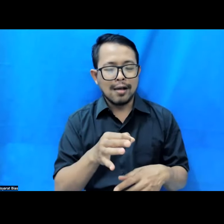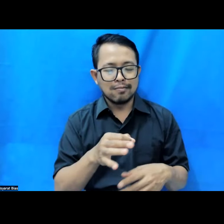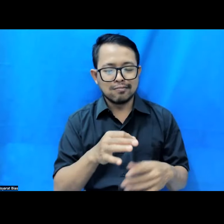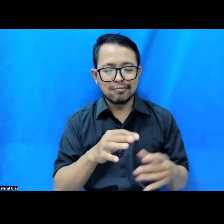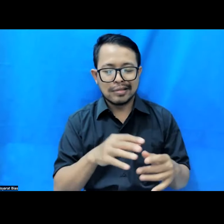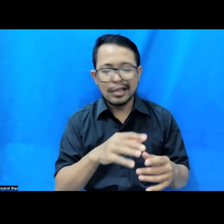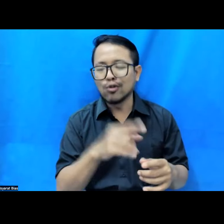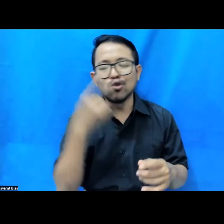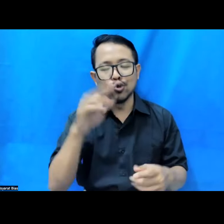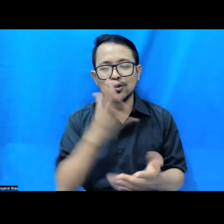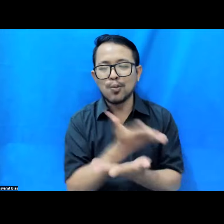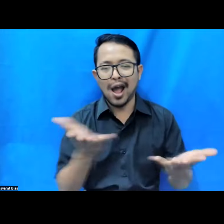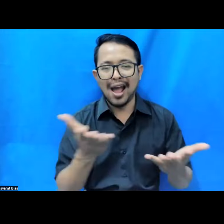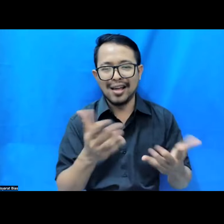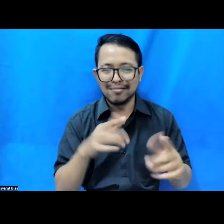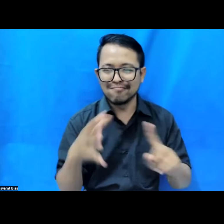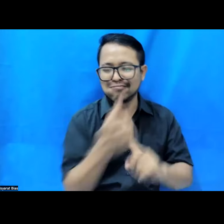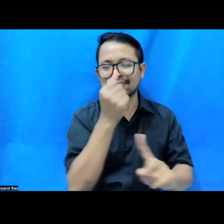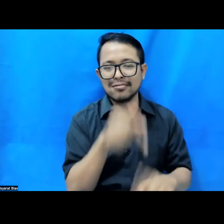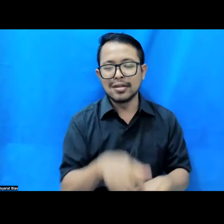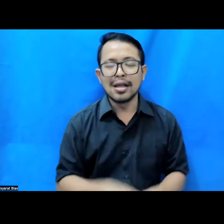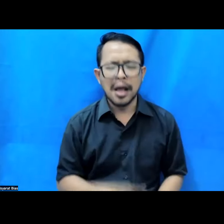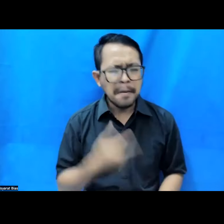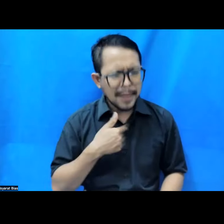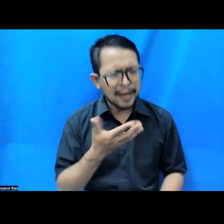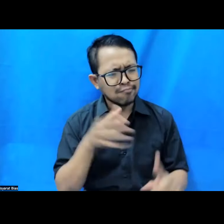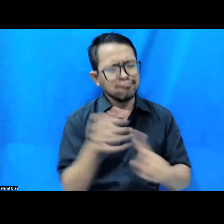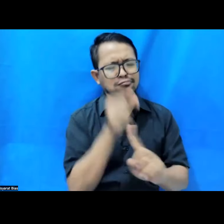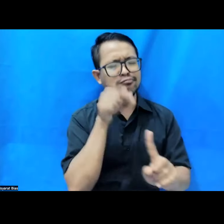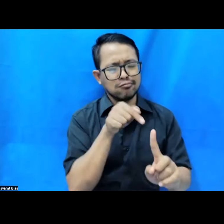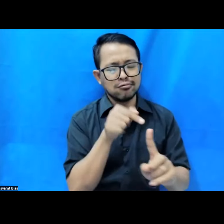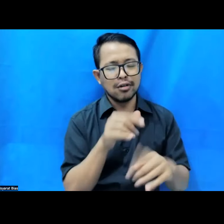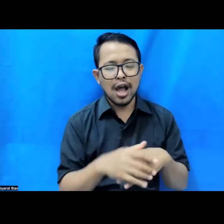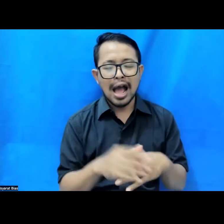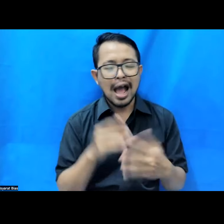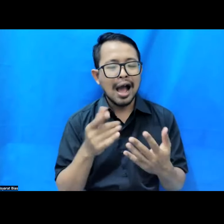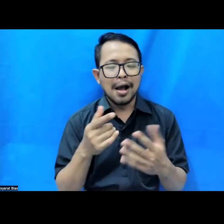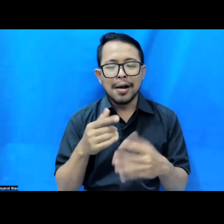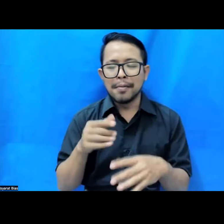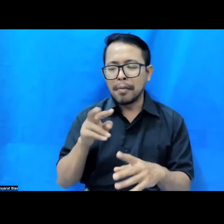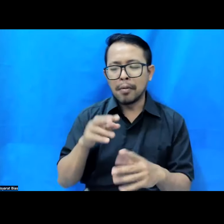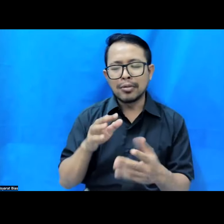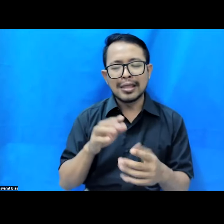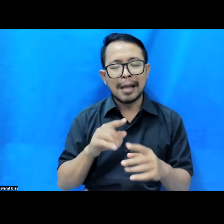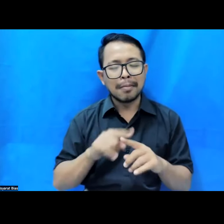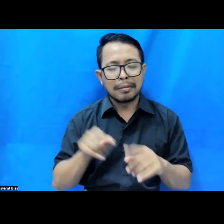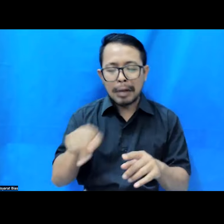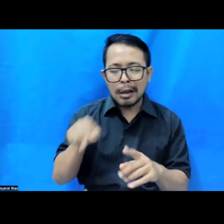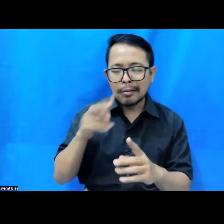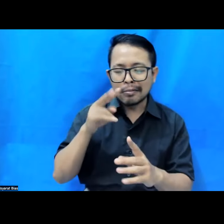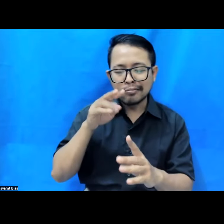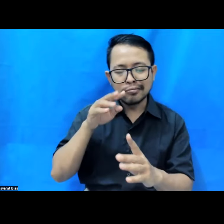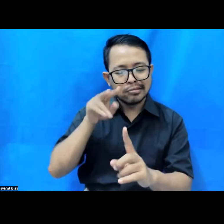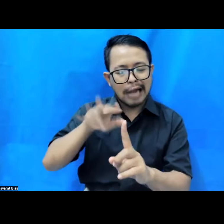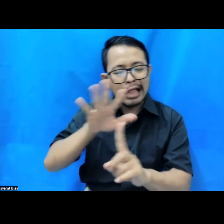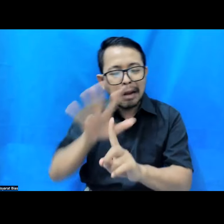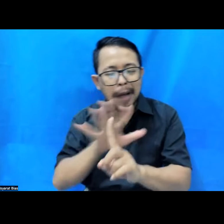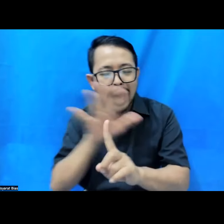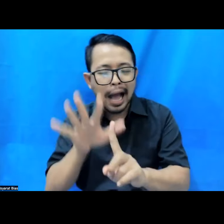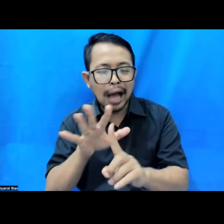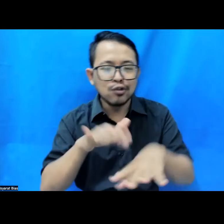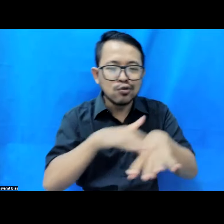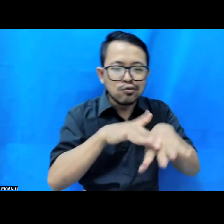of city for all. So we want to realize that without, regardless of class identities,